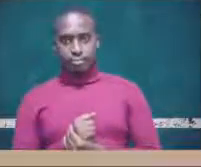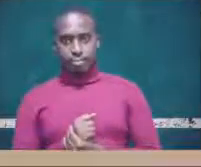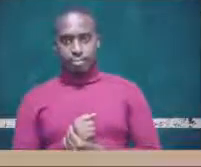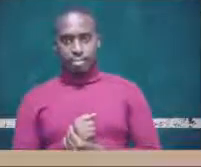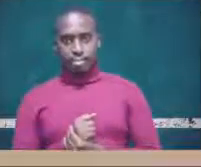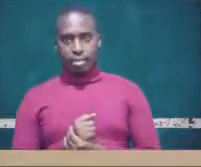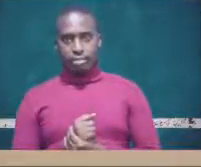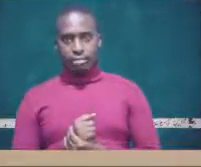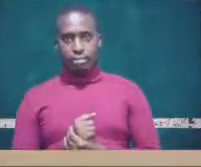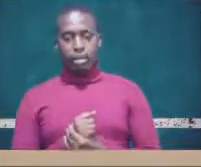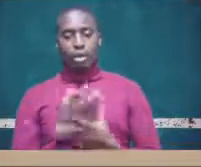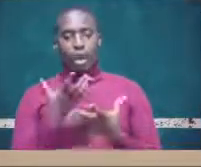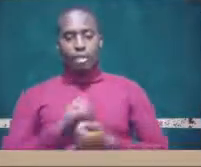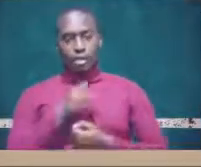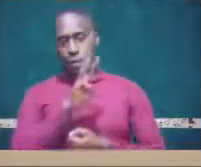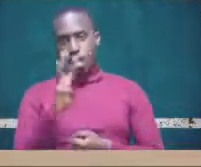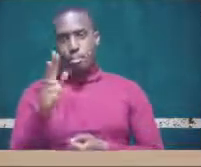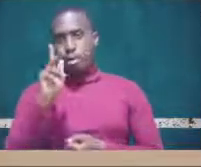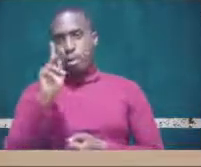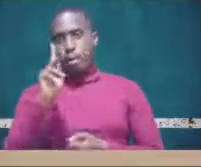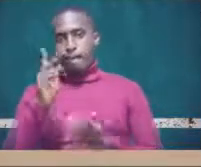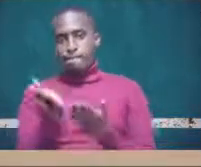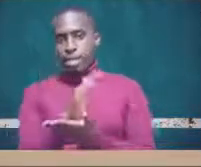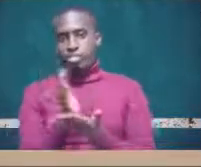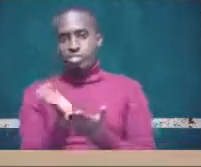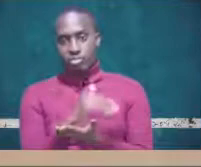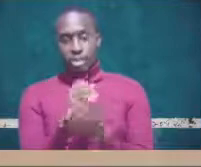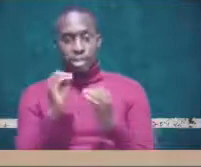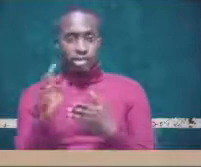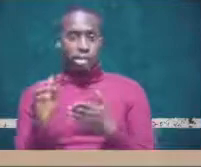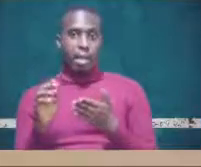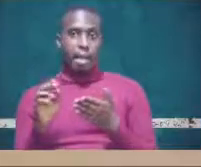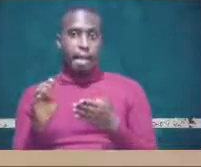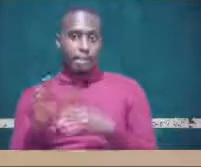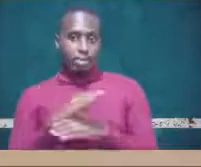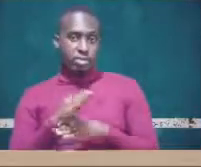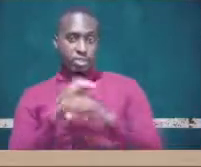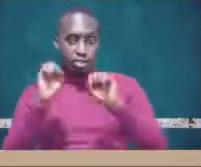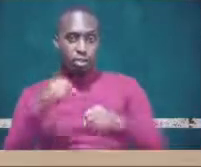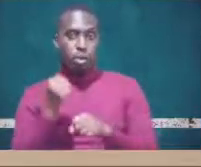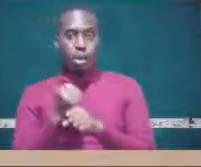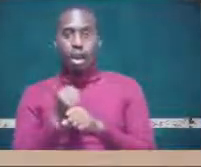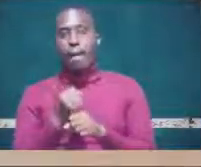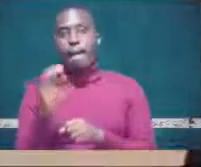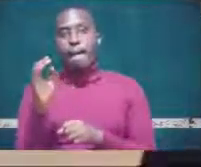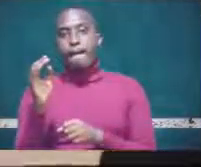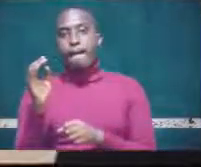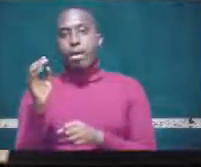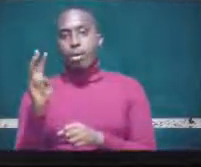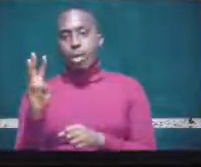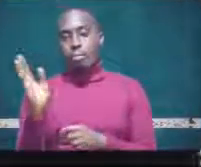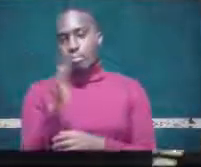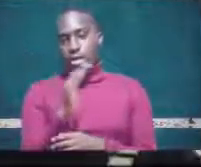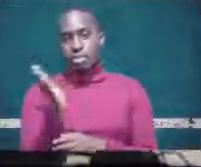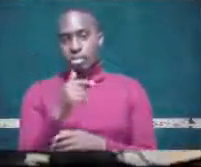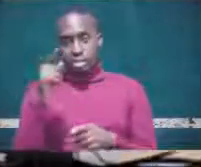is a collection of web pages. So these websites, the business can design its website and it portrays information